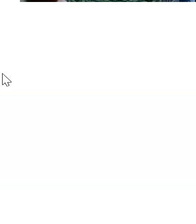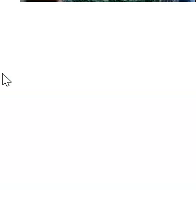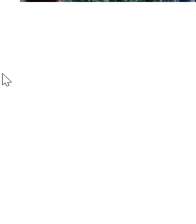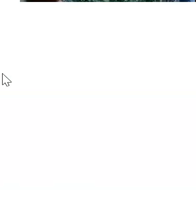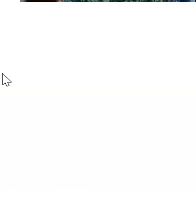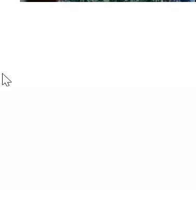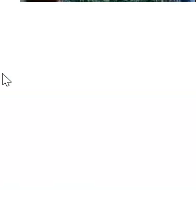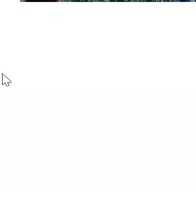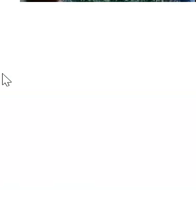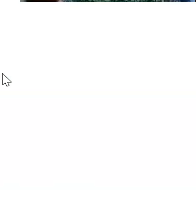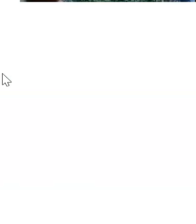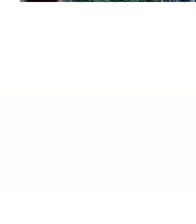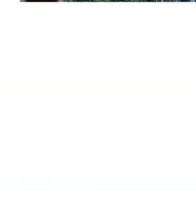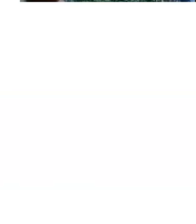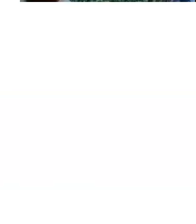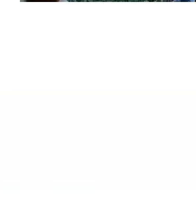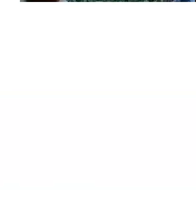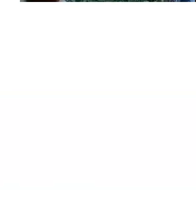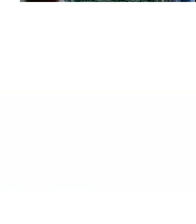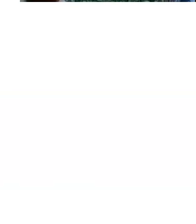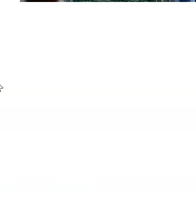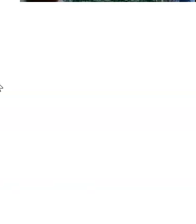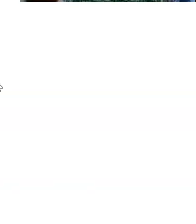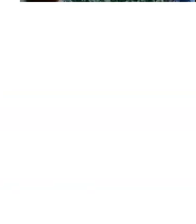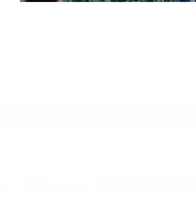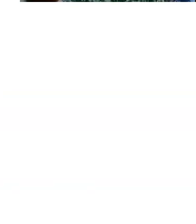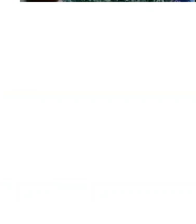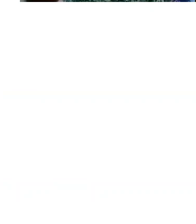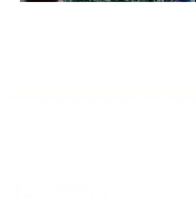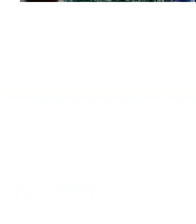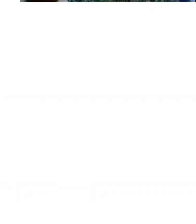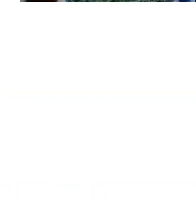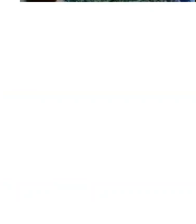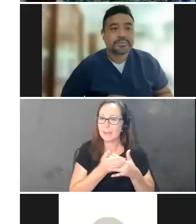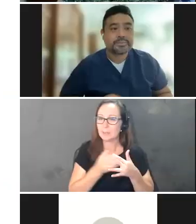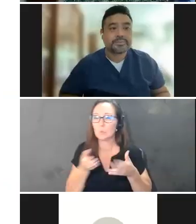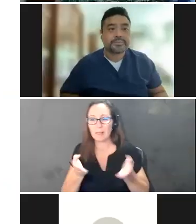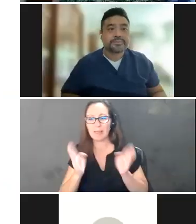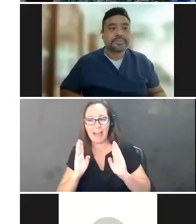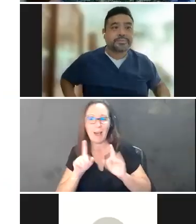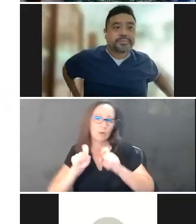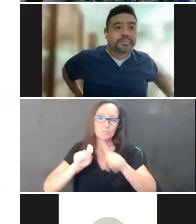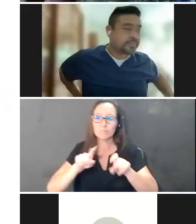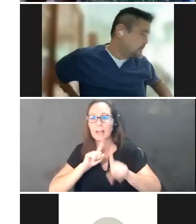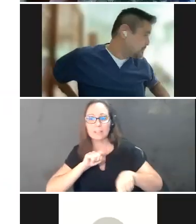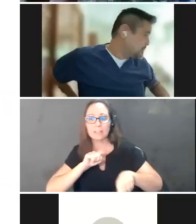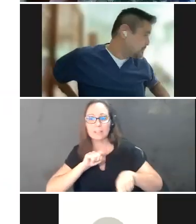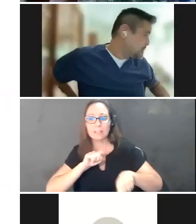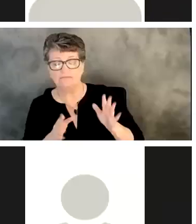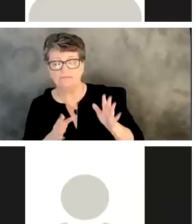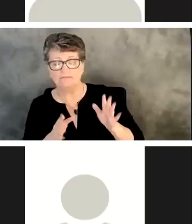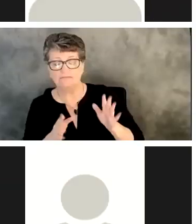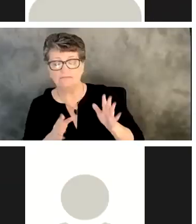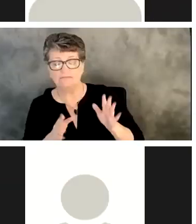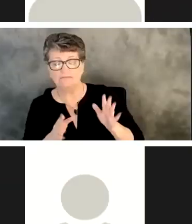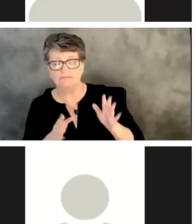Dr. Tanneson, to ask to answer some additional questions. And then we'll kind of jump more into any other pieces.